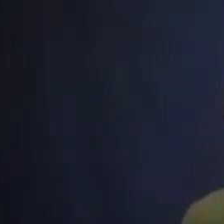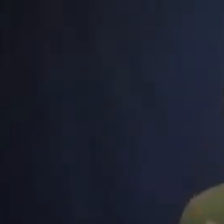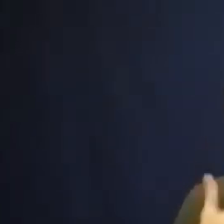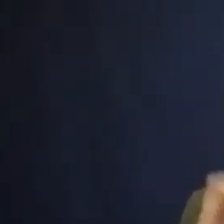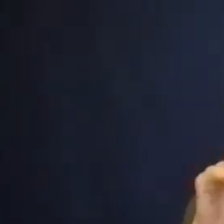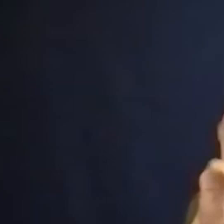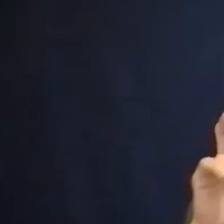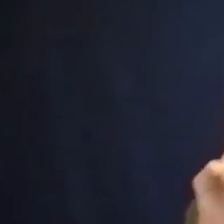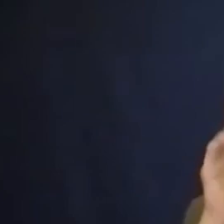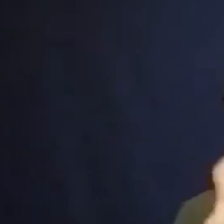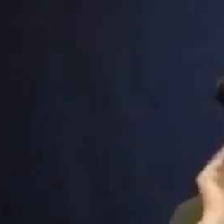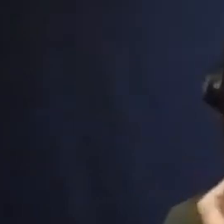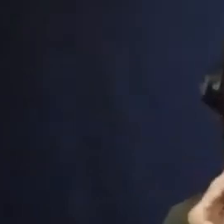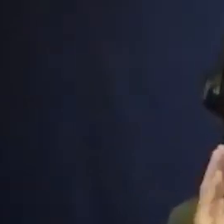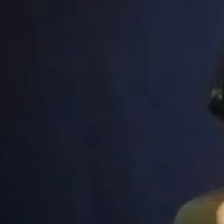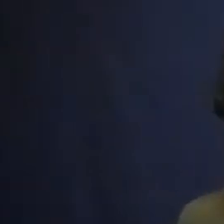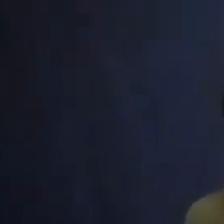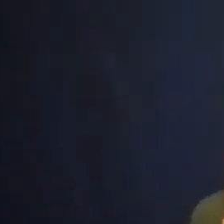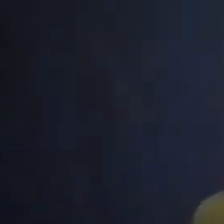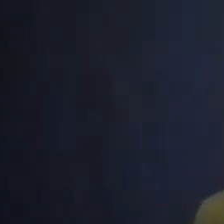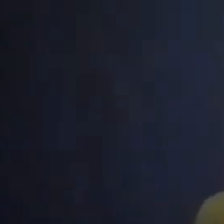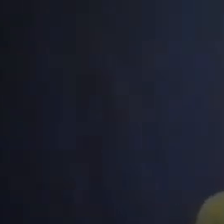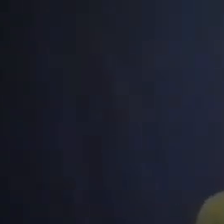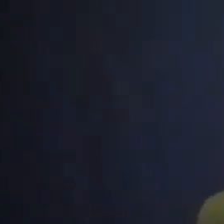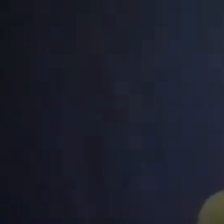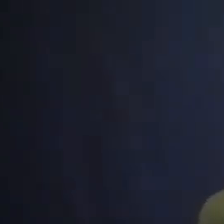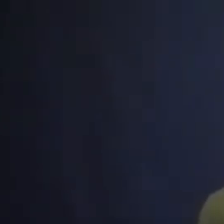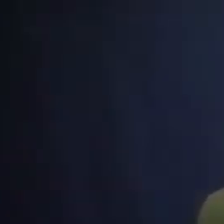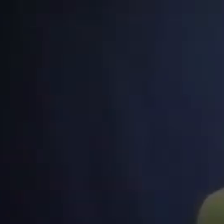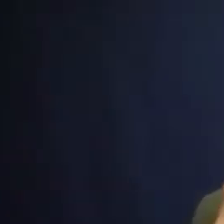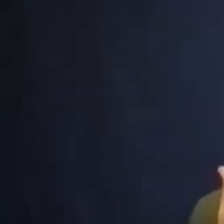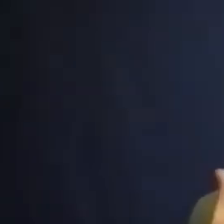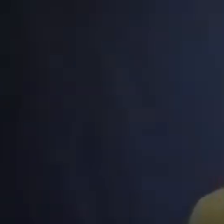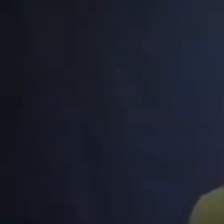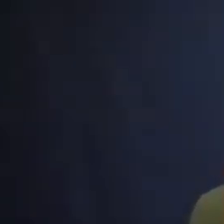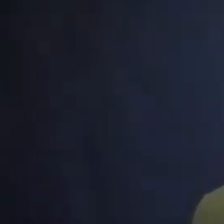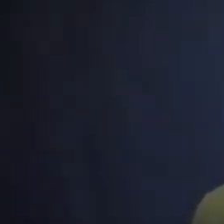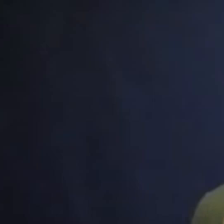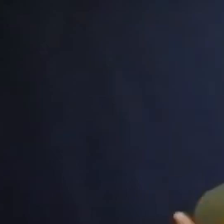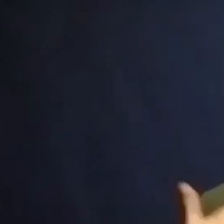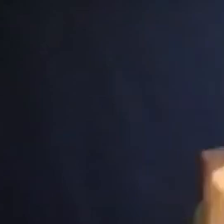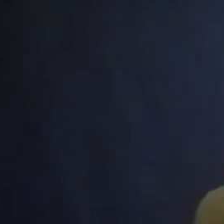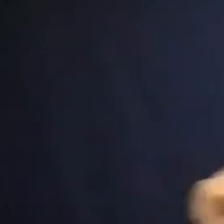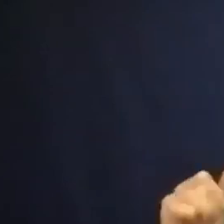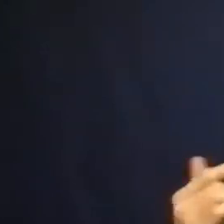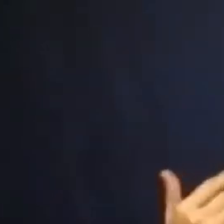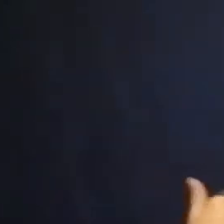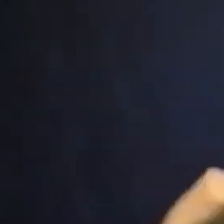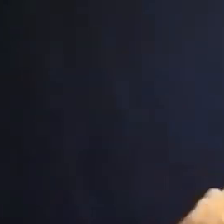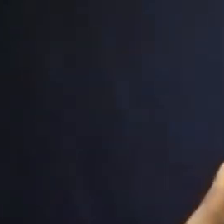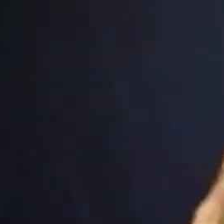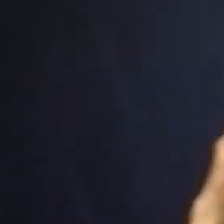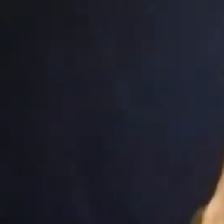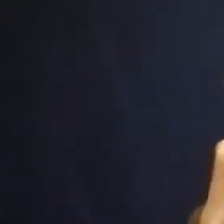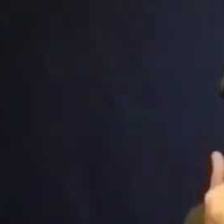And so I'm just really excited that we're able to bring this conversation to you today